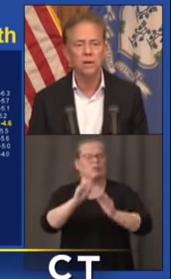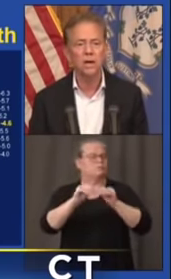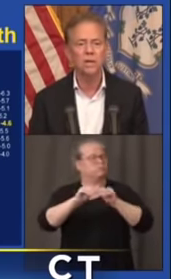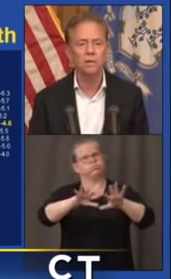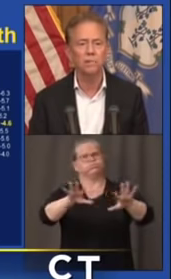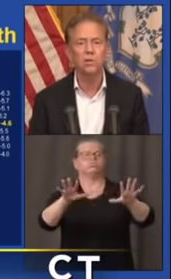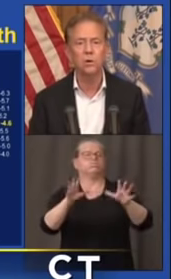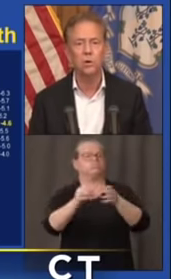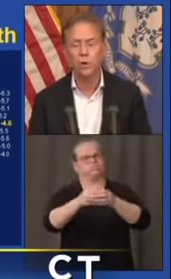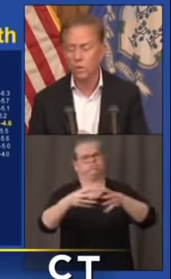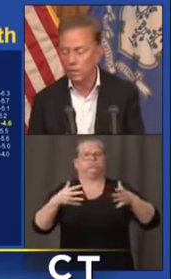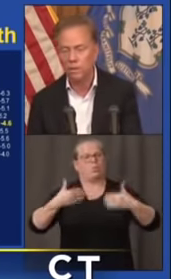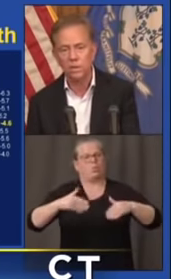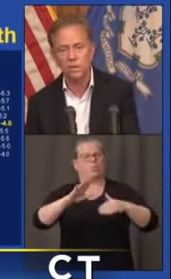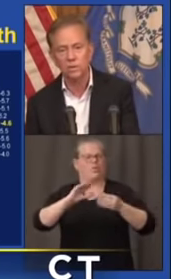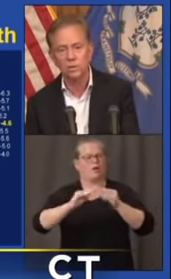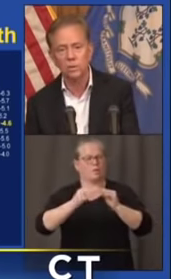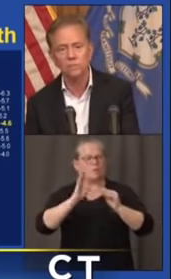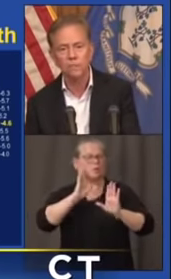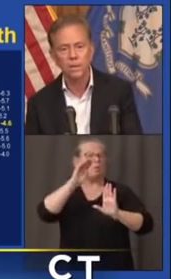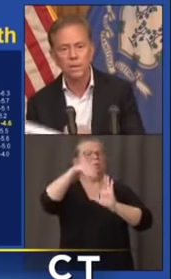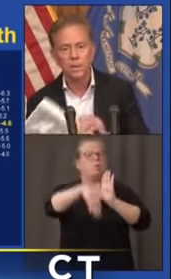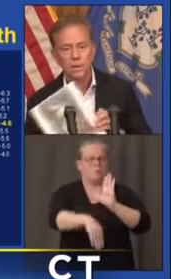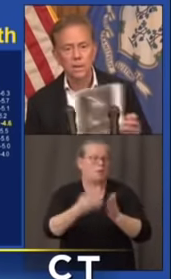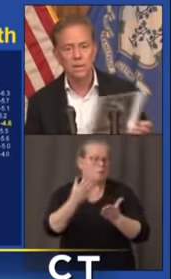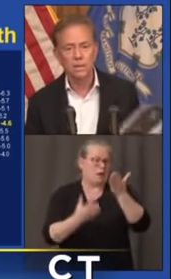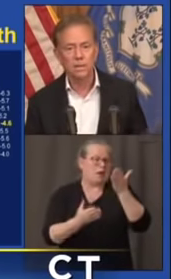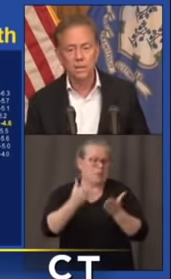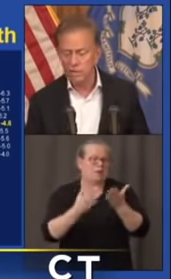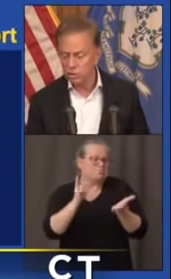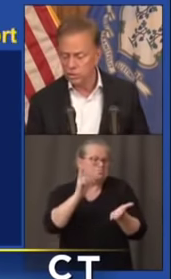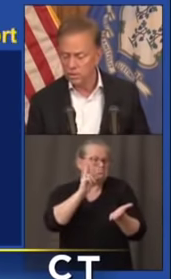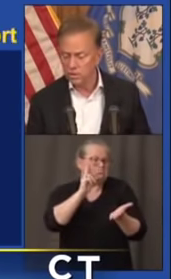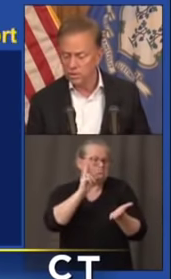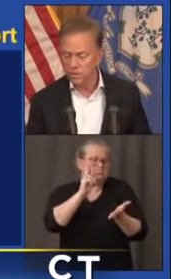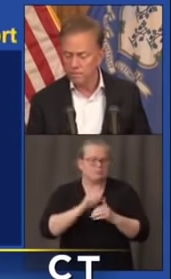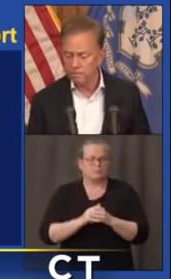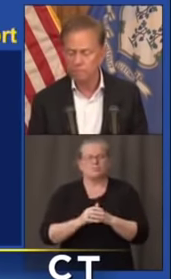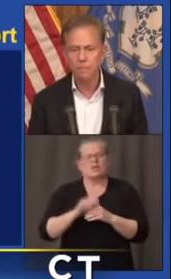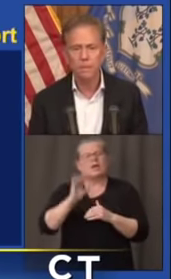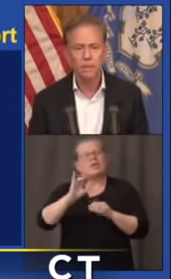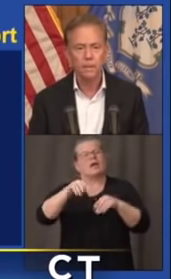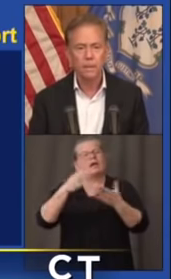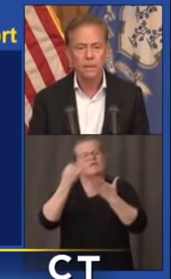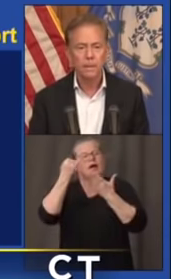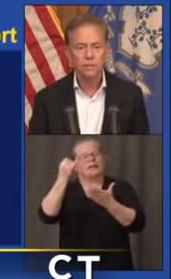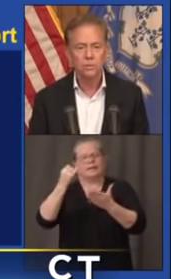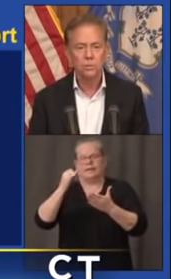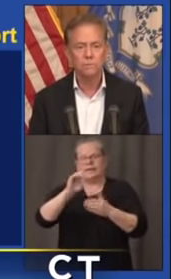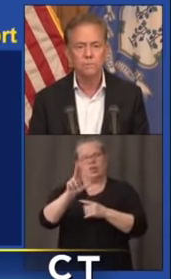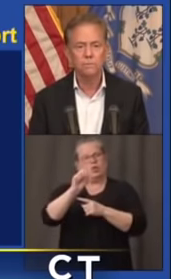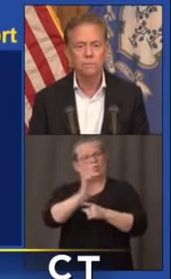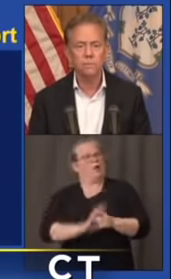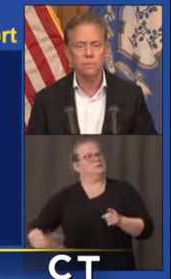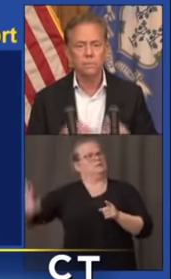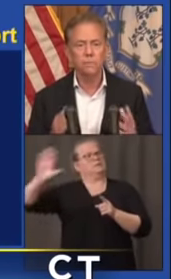you an idea of what's going on around the country. The next chart is sort